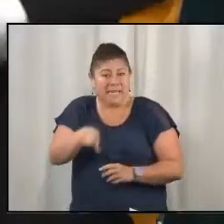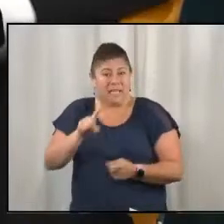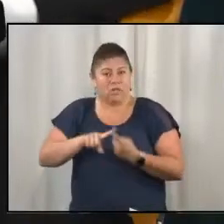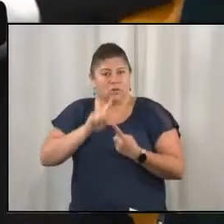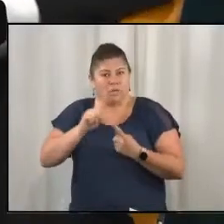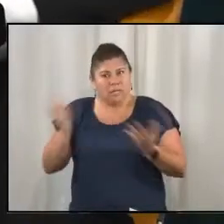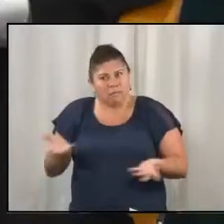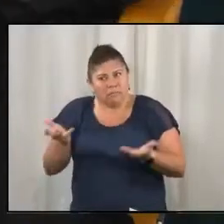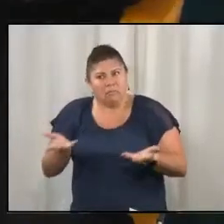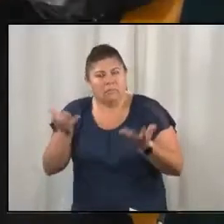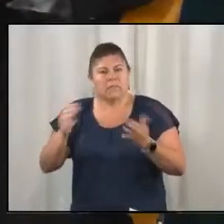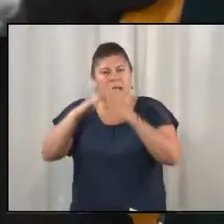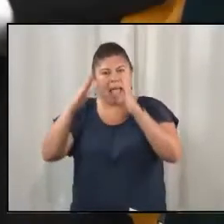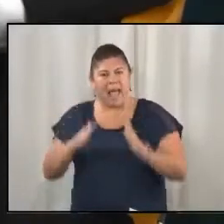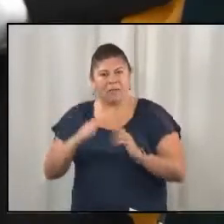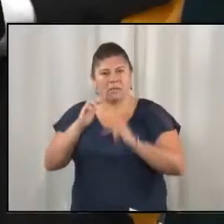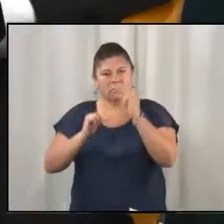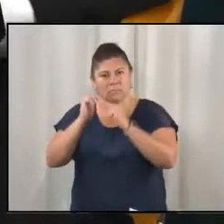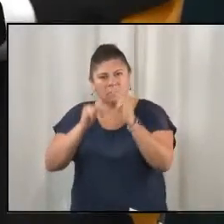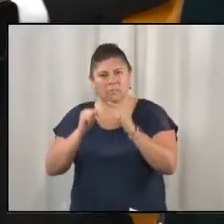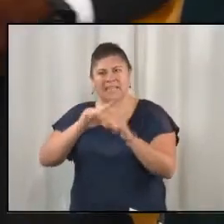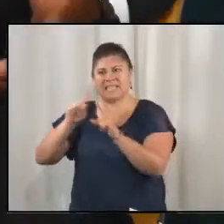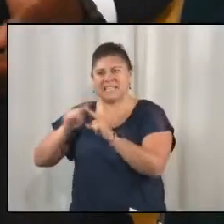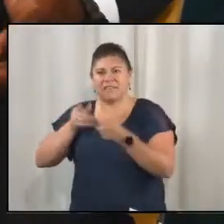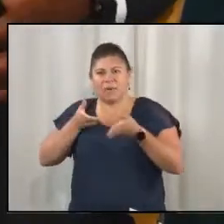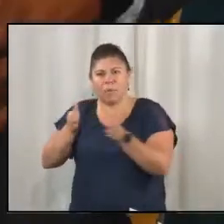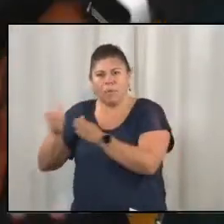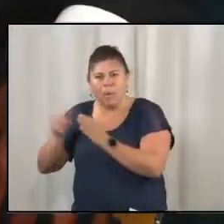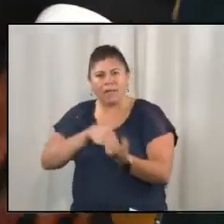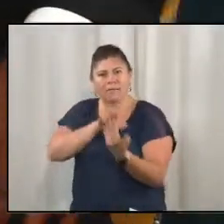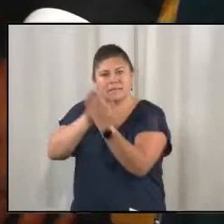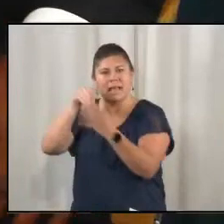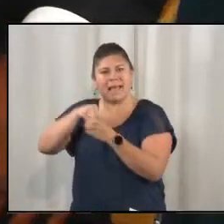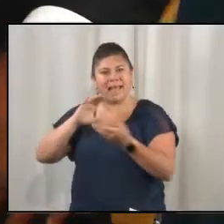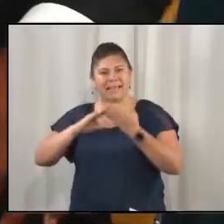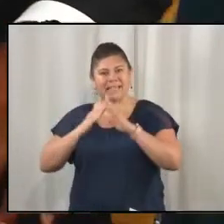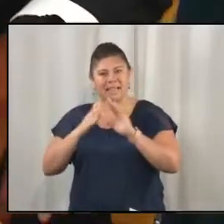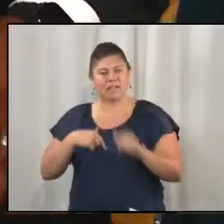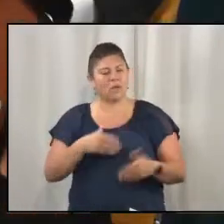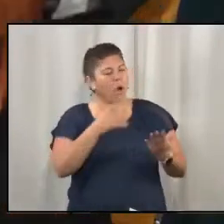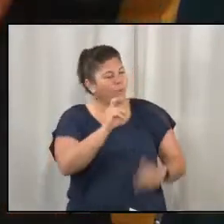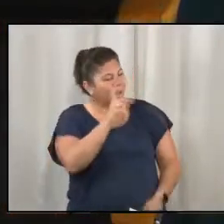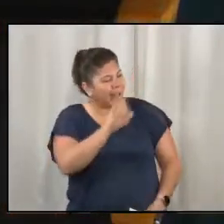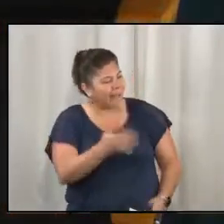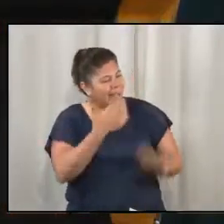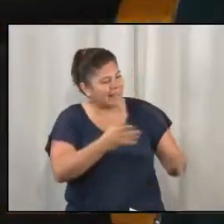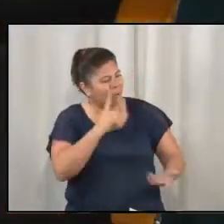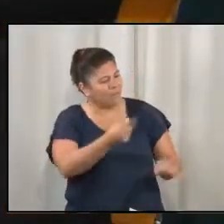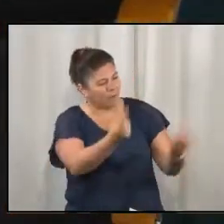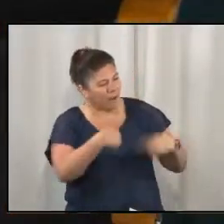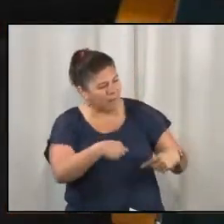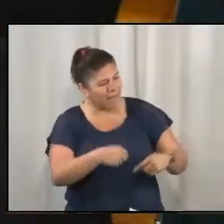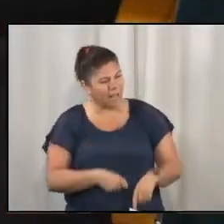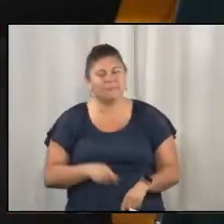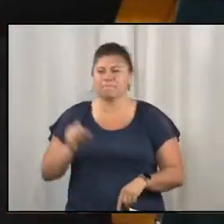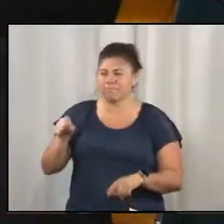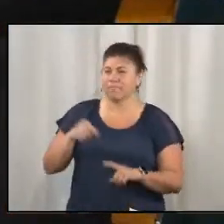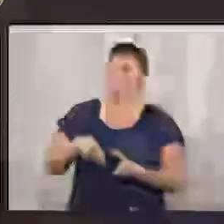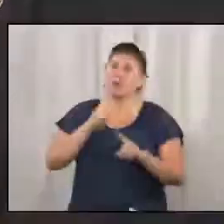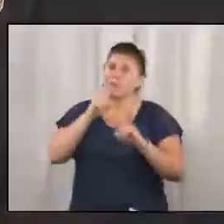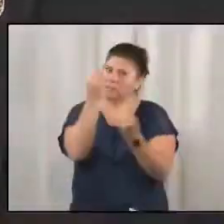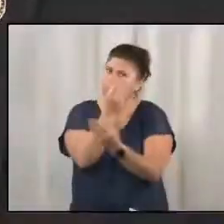housing production of all types in our city. So Kelly, thank you for coming in. Thank you. It's budget